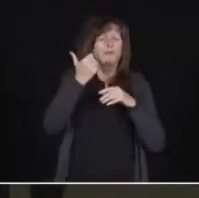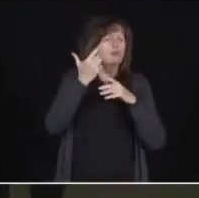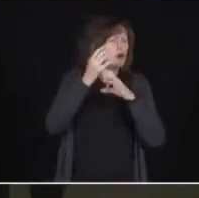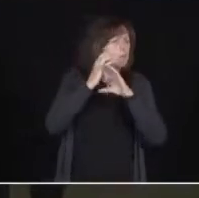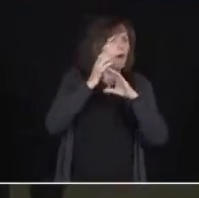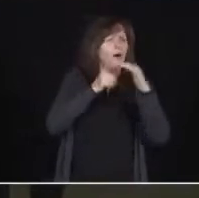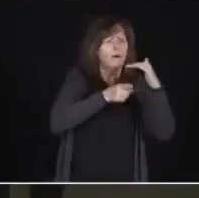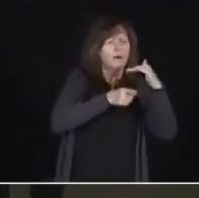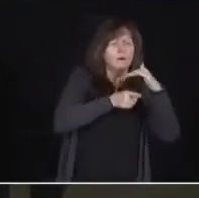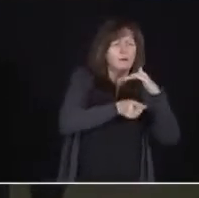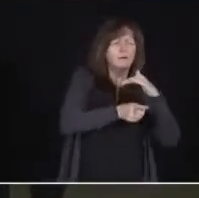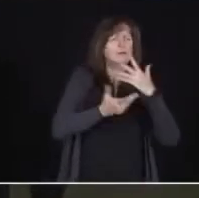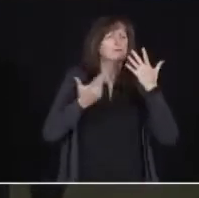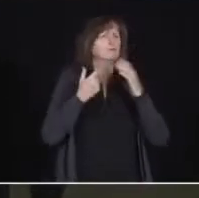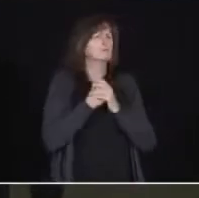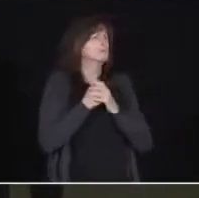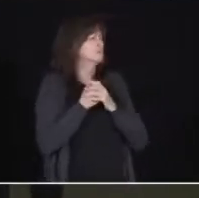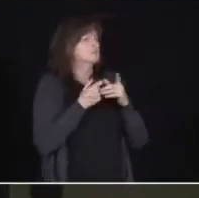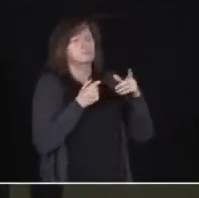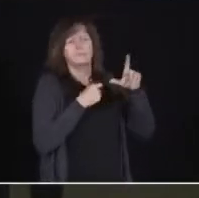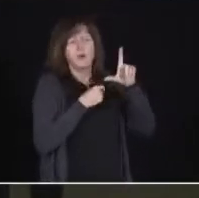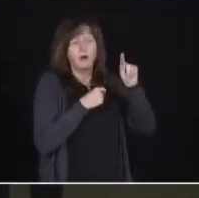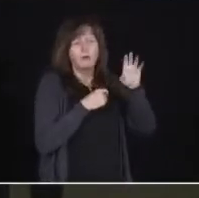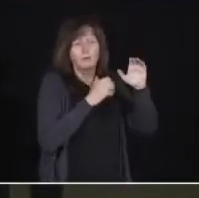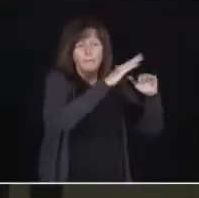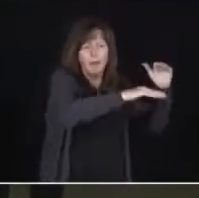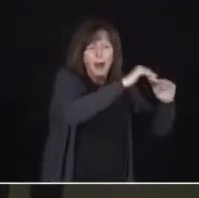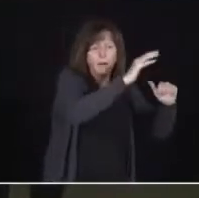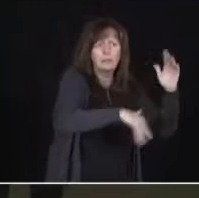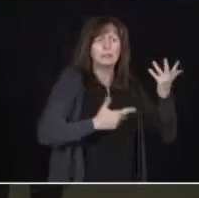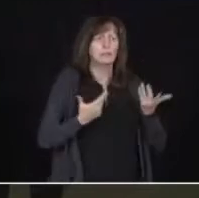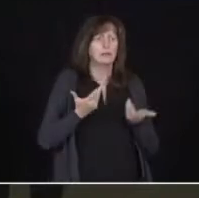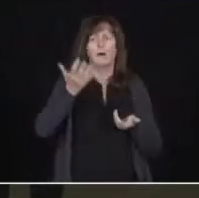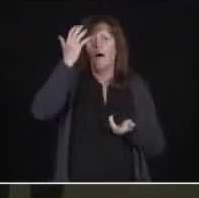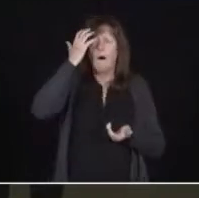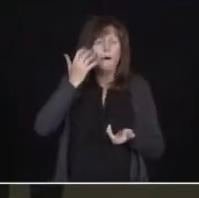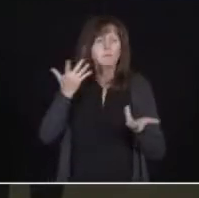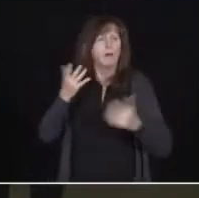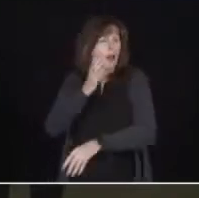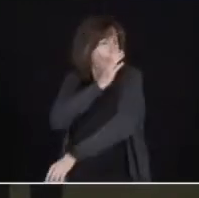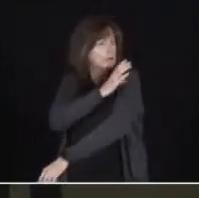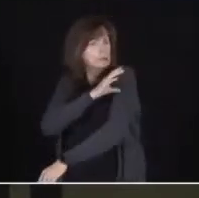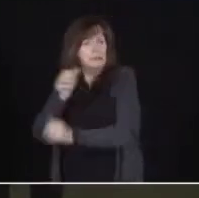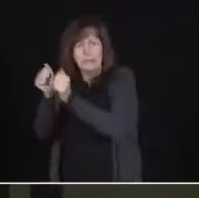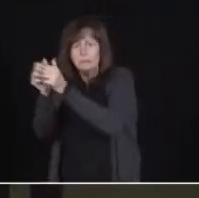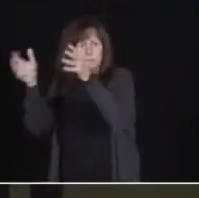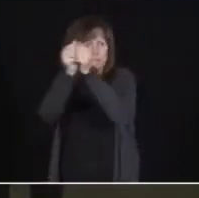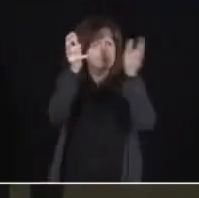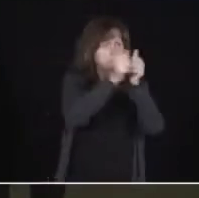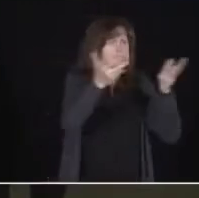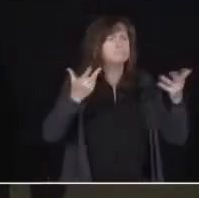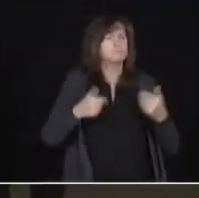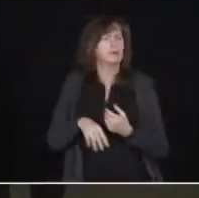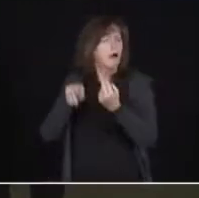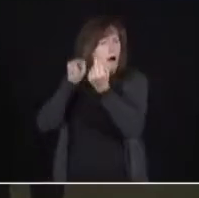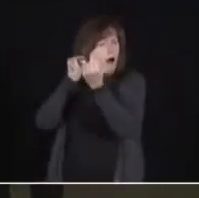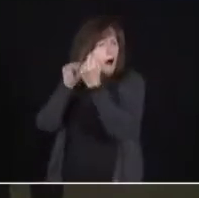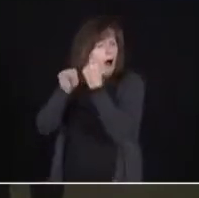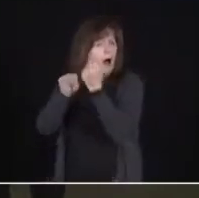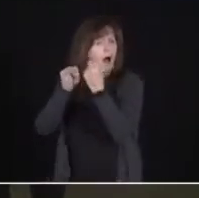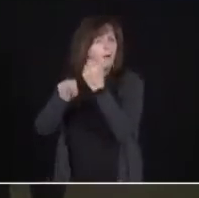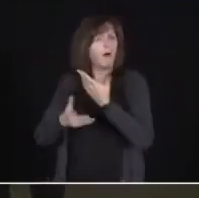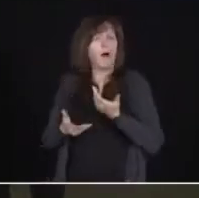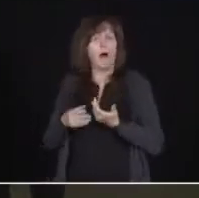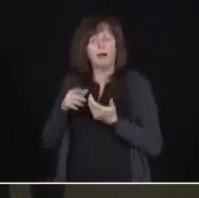homes, hospital and healthcare facilities, broadband expansion, and highways. We're taking key components of